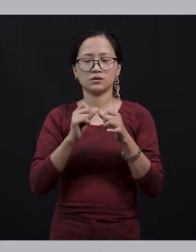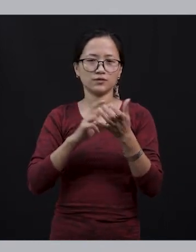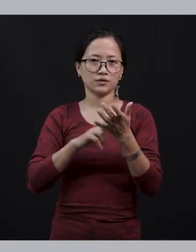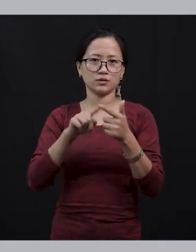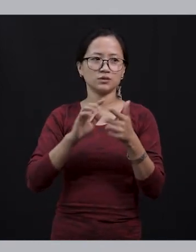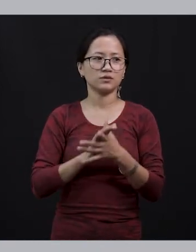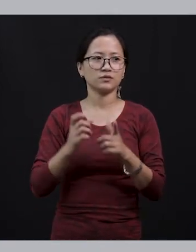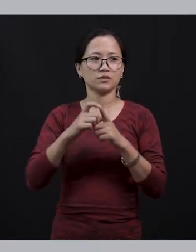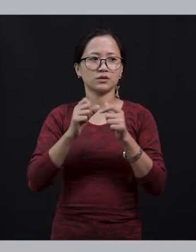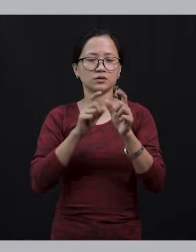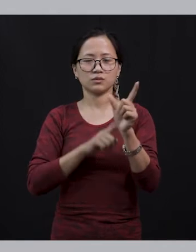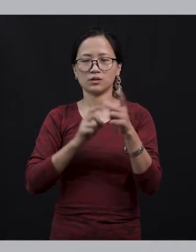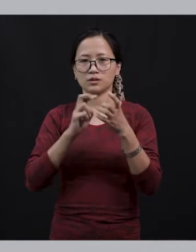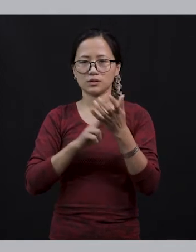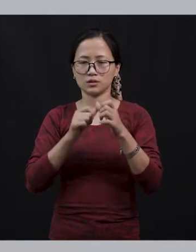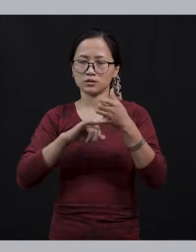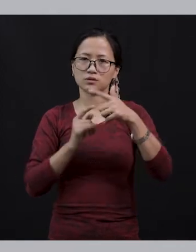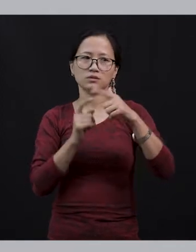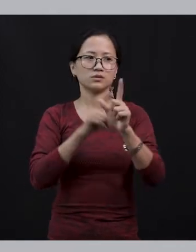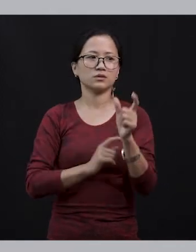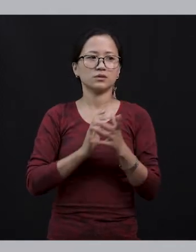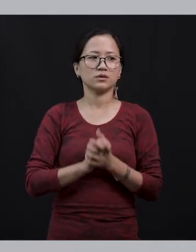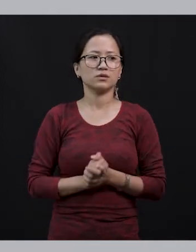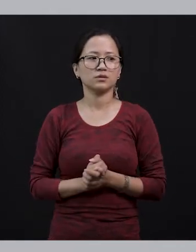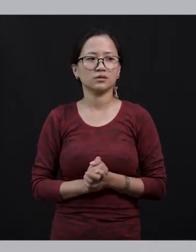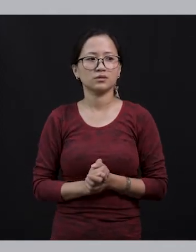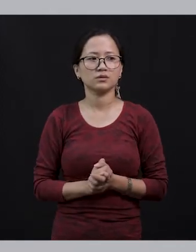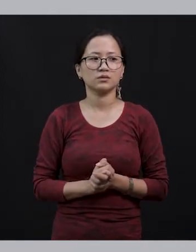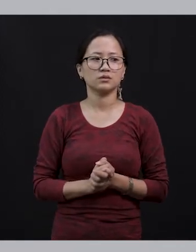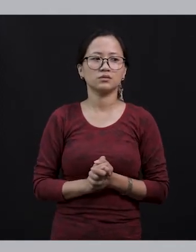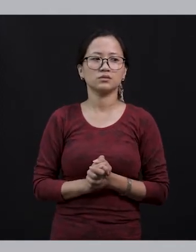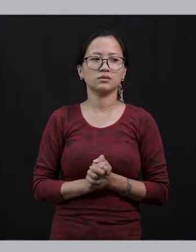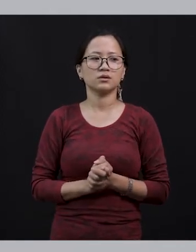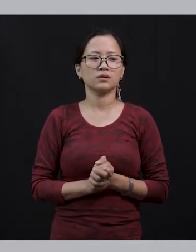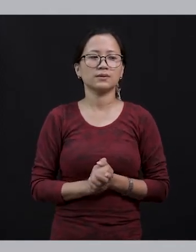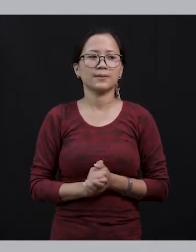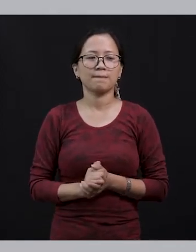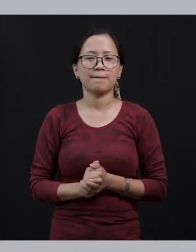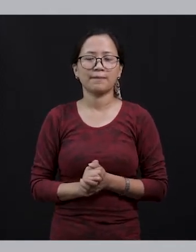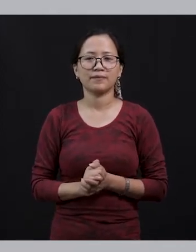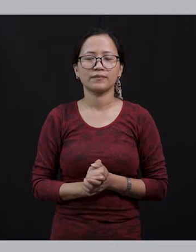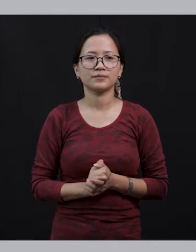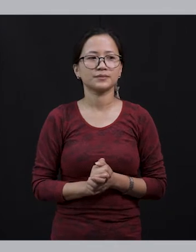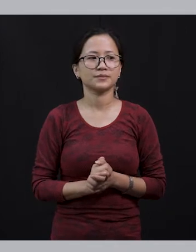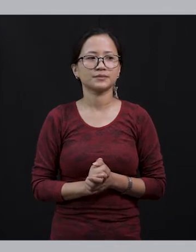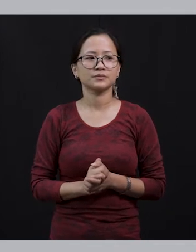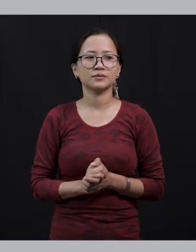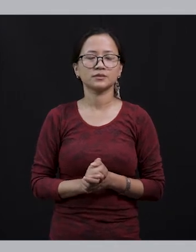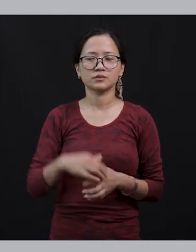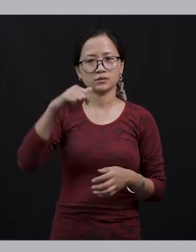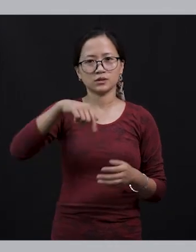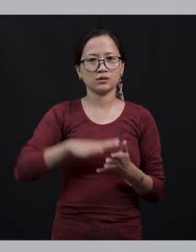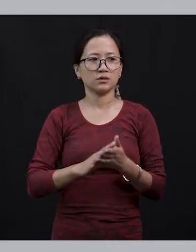said, that he was, Qutbuddin Aibak was a slave, and this was your Mamluk dynasty.